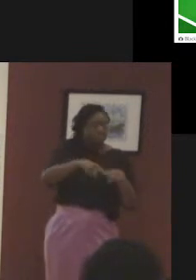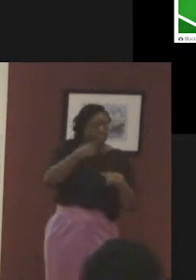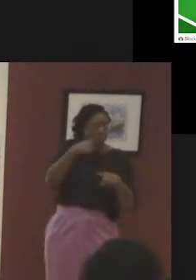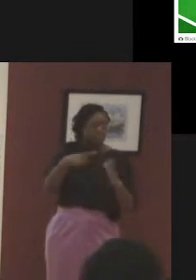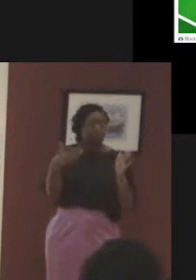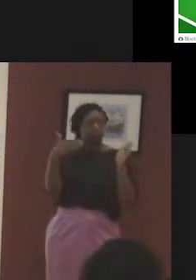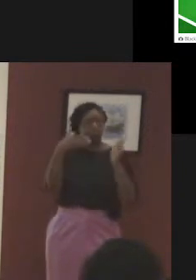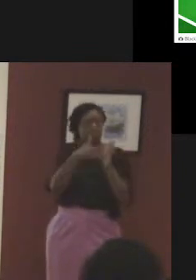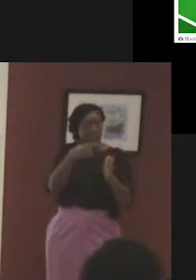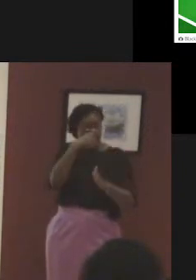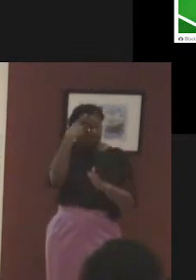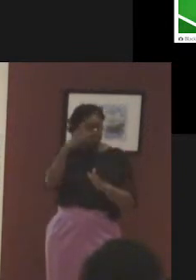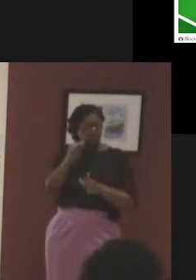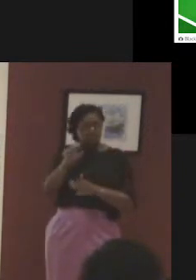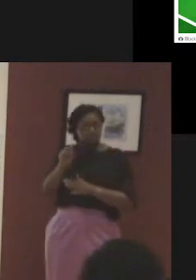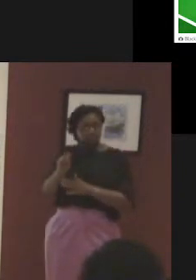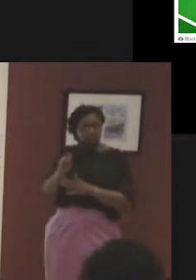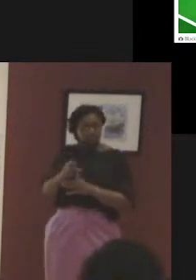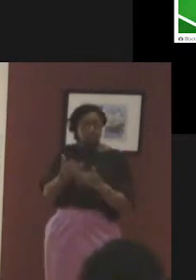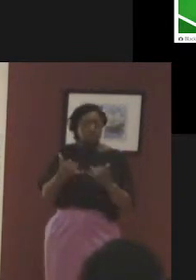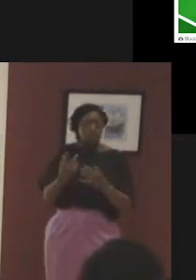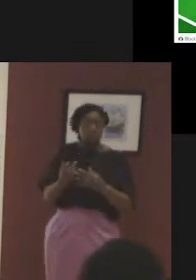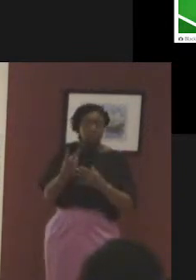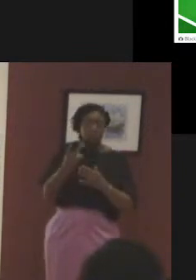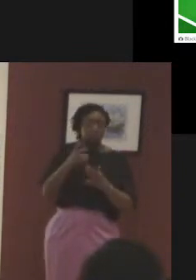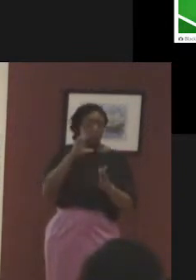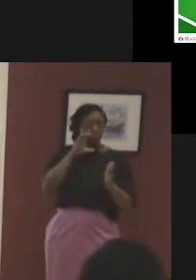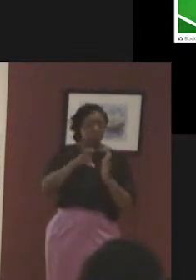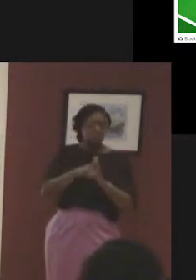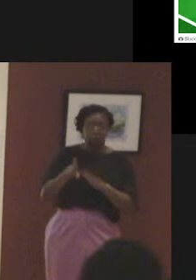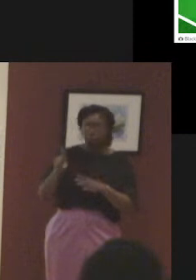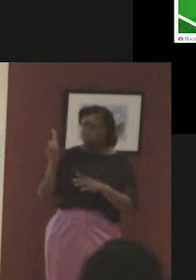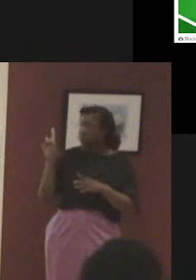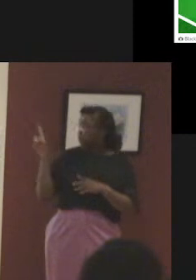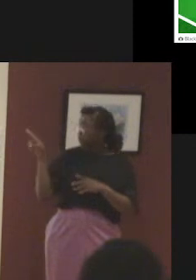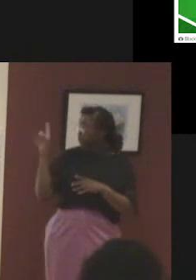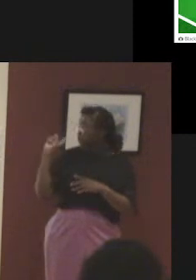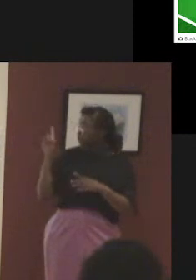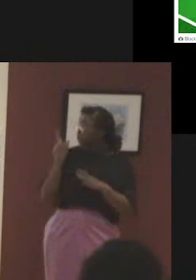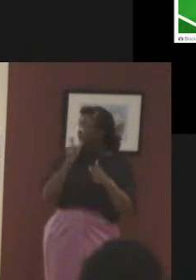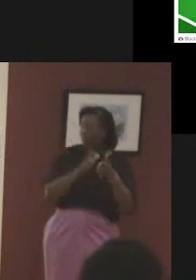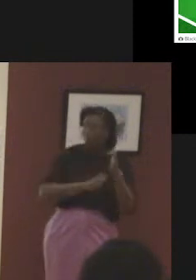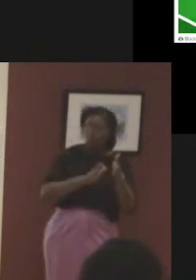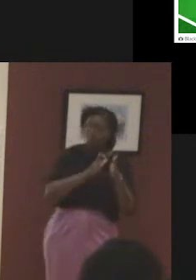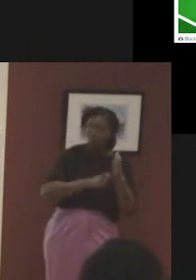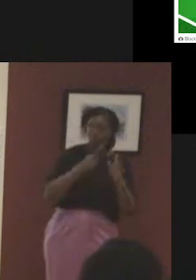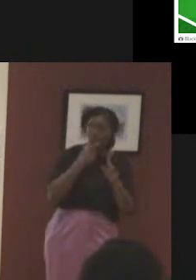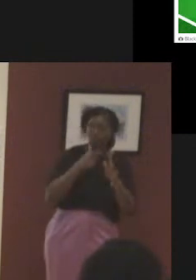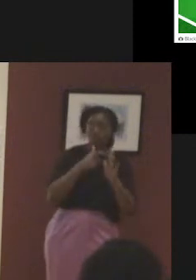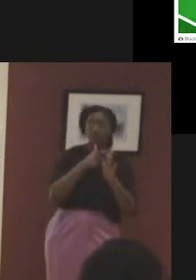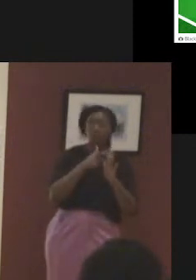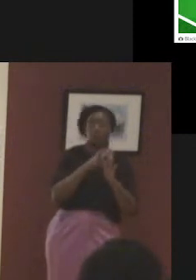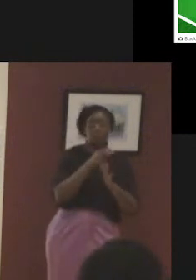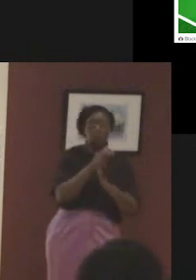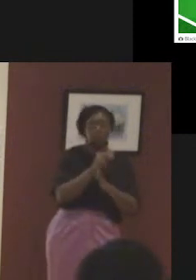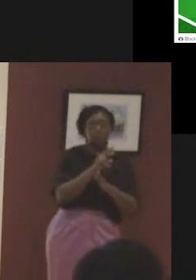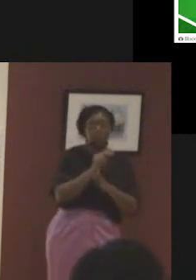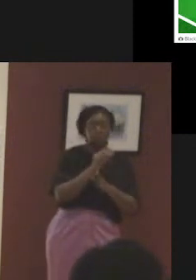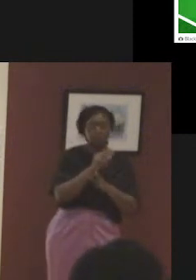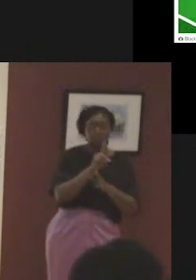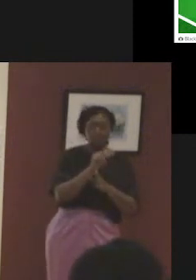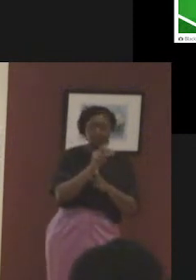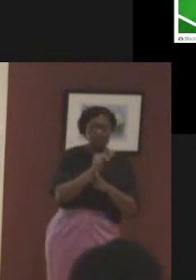anti-Blackness. And here I'm showing you just two things on the screen. You know, this an article from The Guardian that was talking about sort of this idea of the